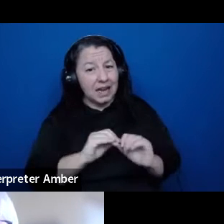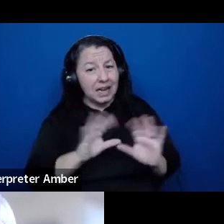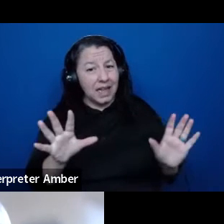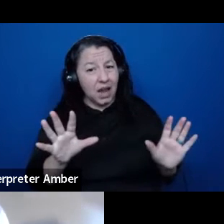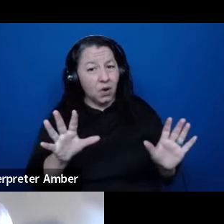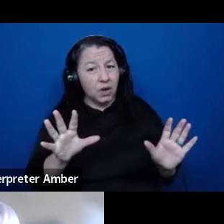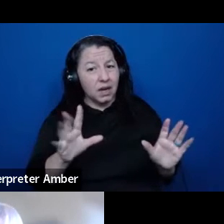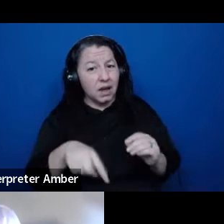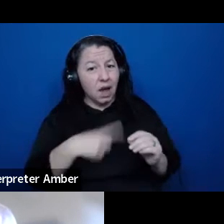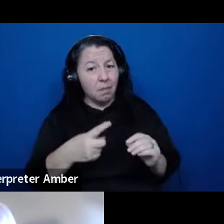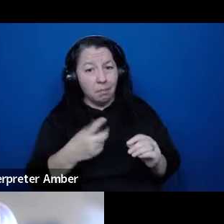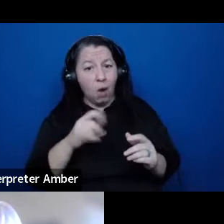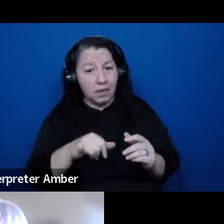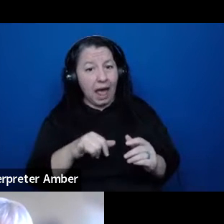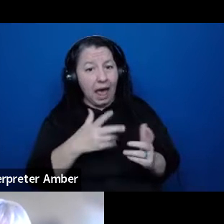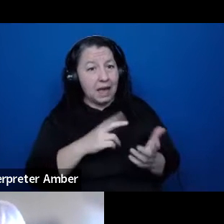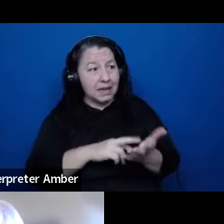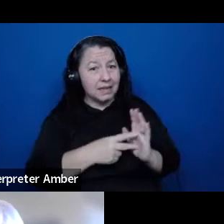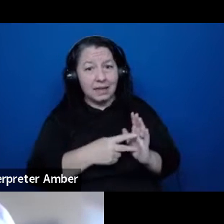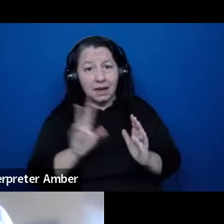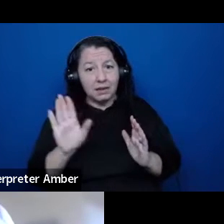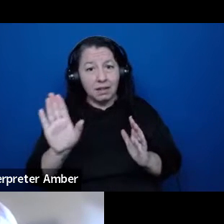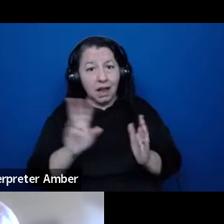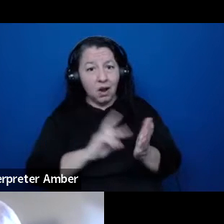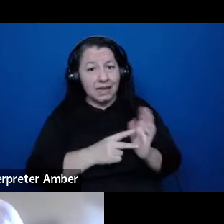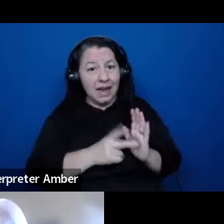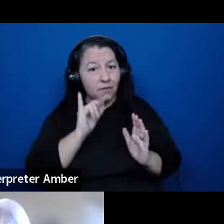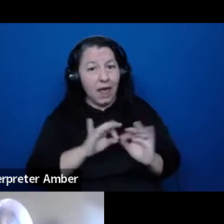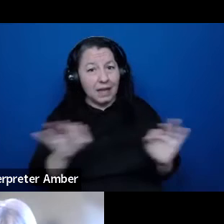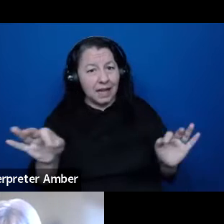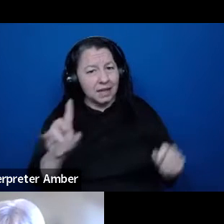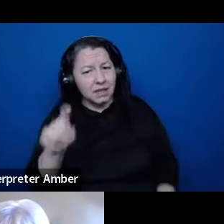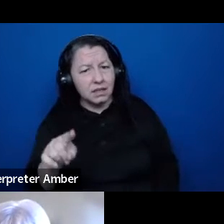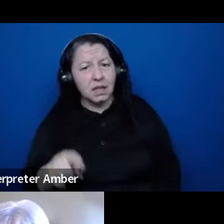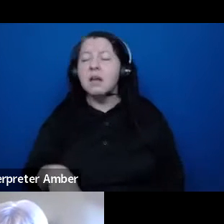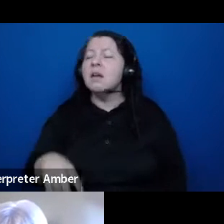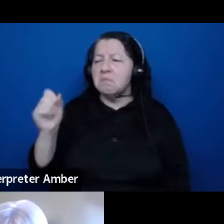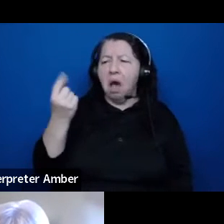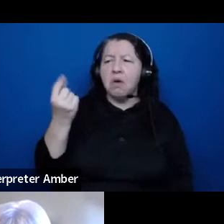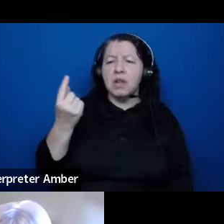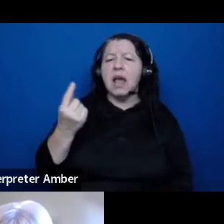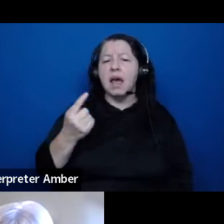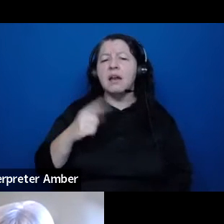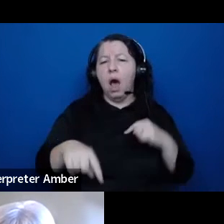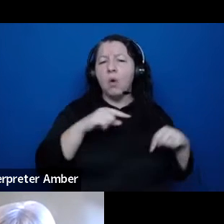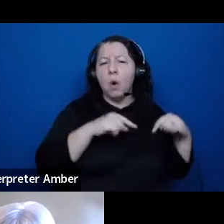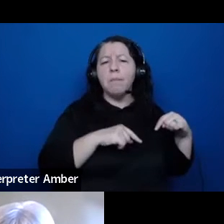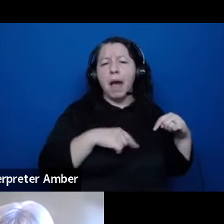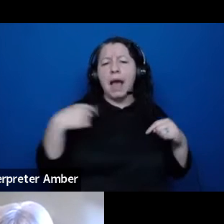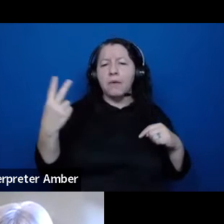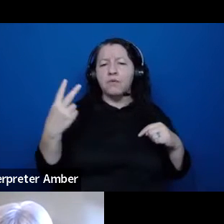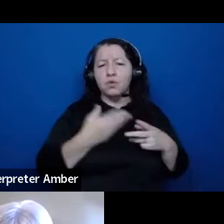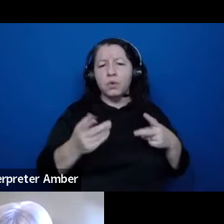of what they mean? But maybe yeah, I'll go back and see. So I think my couple of follow-up items